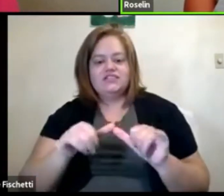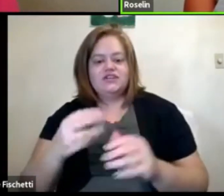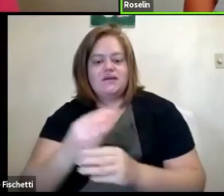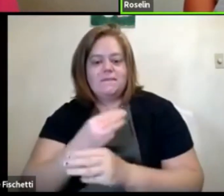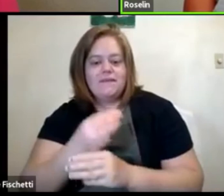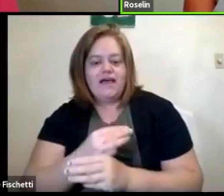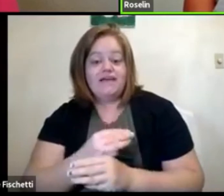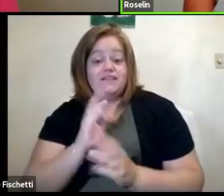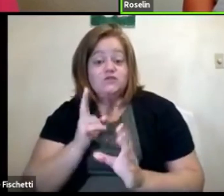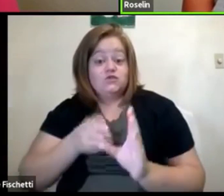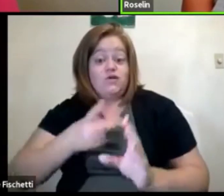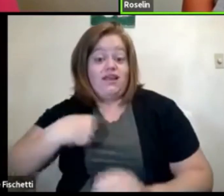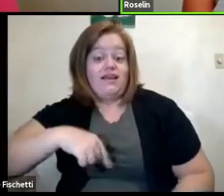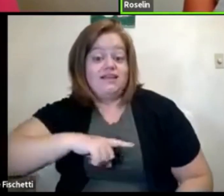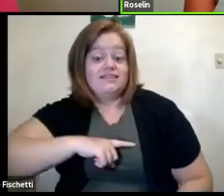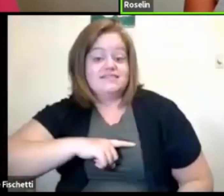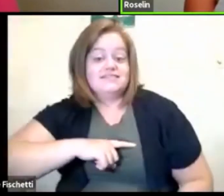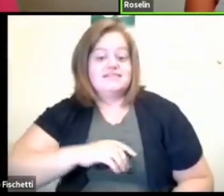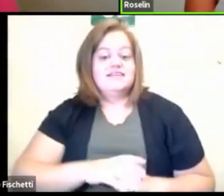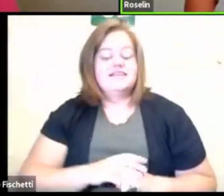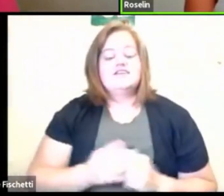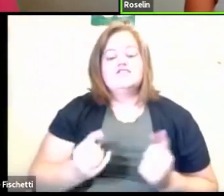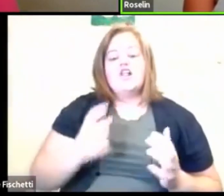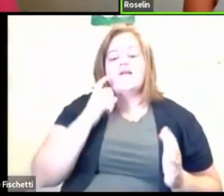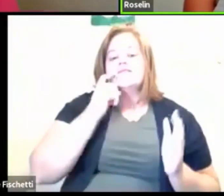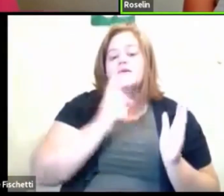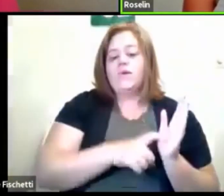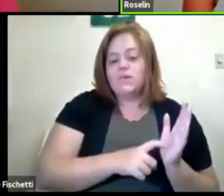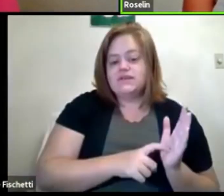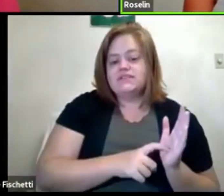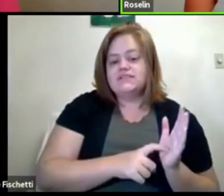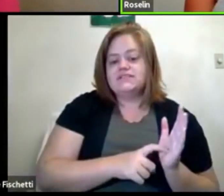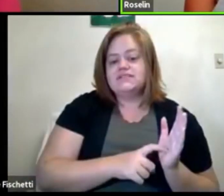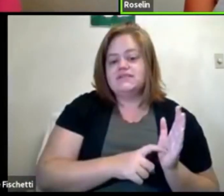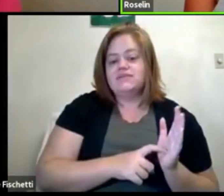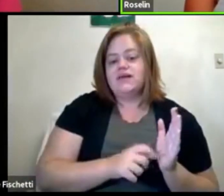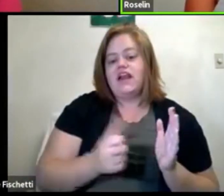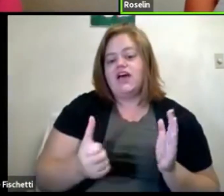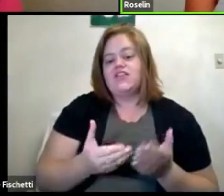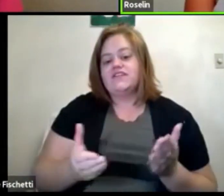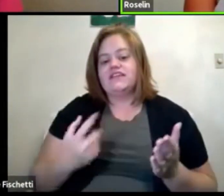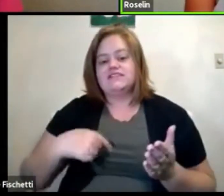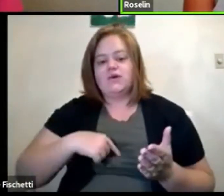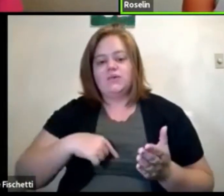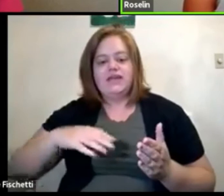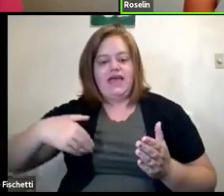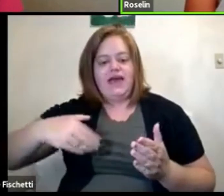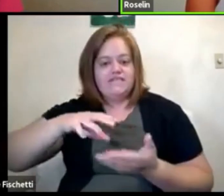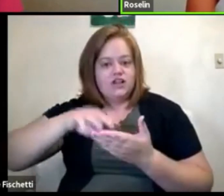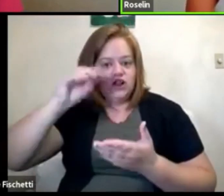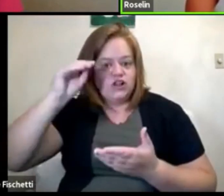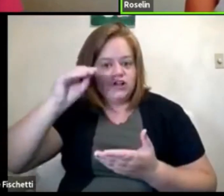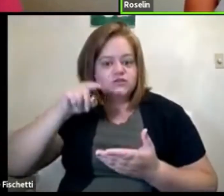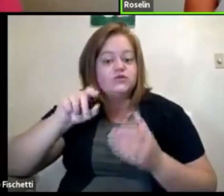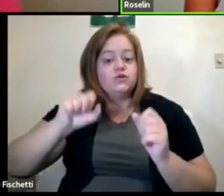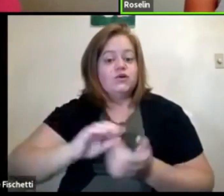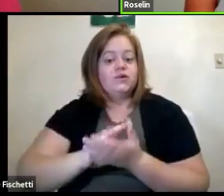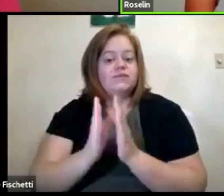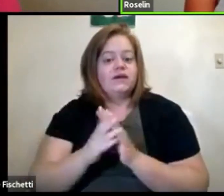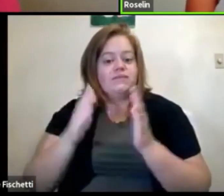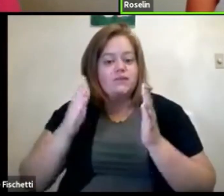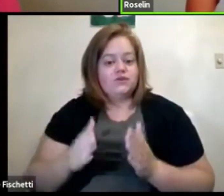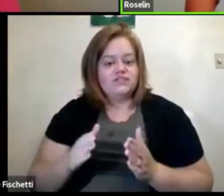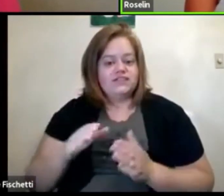There's a lot of knowledge, but there's also a lot of things that are not known. And think about it, you can be that person that discovers